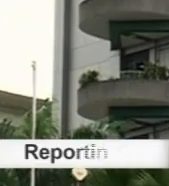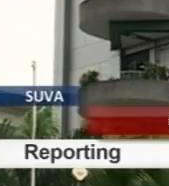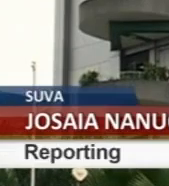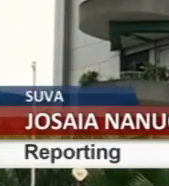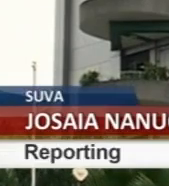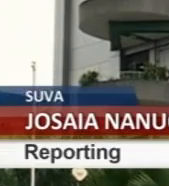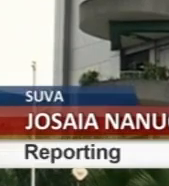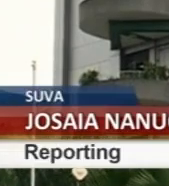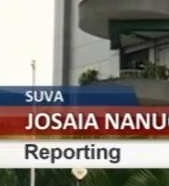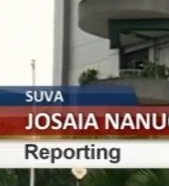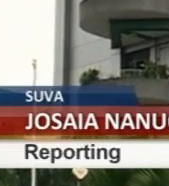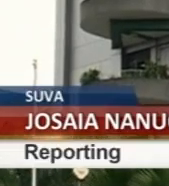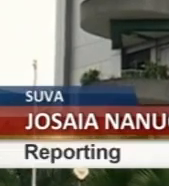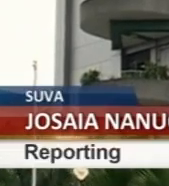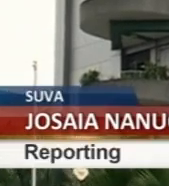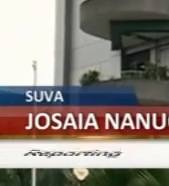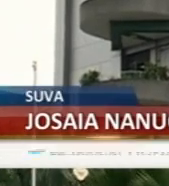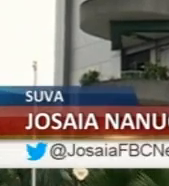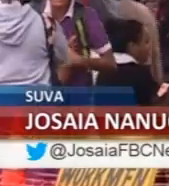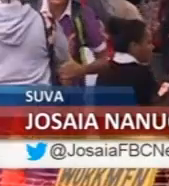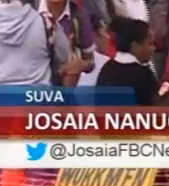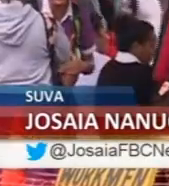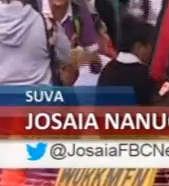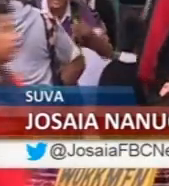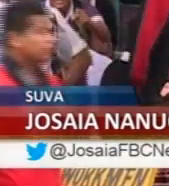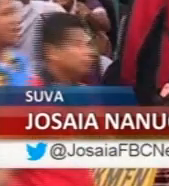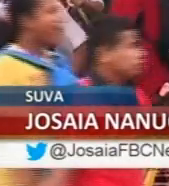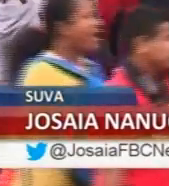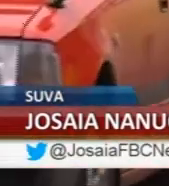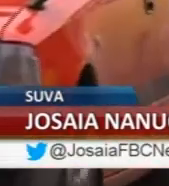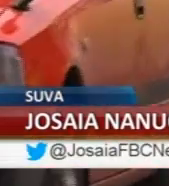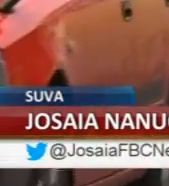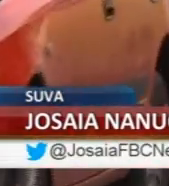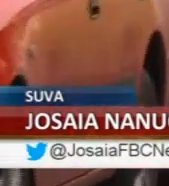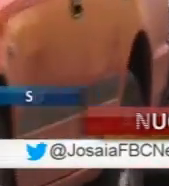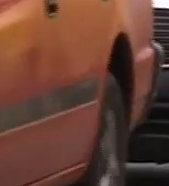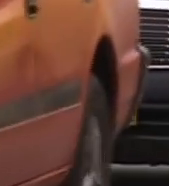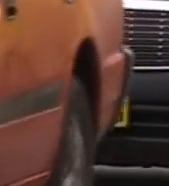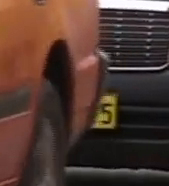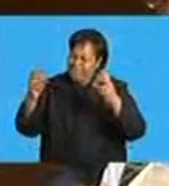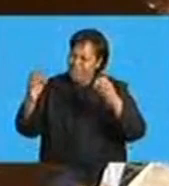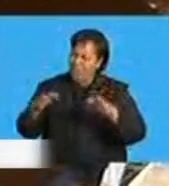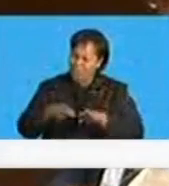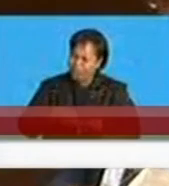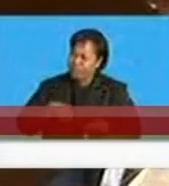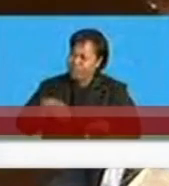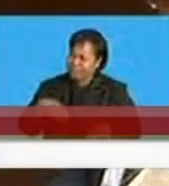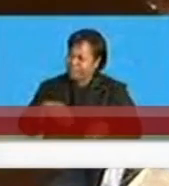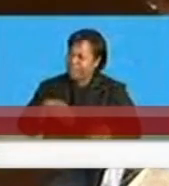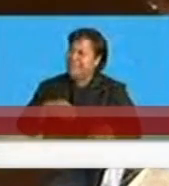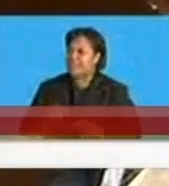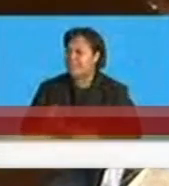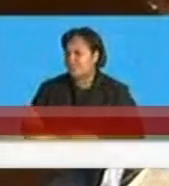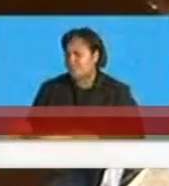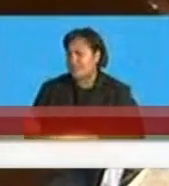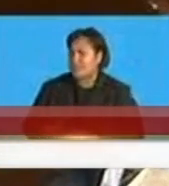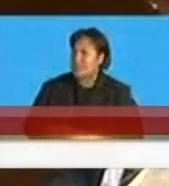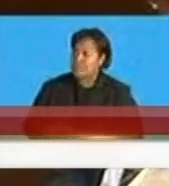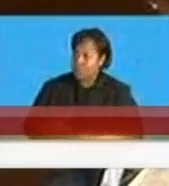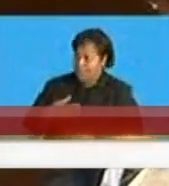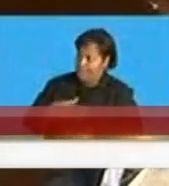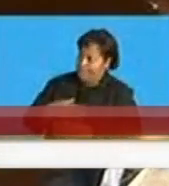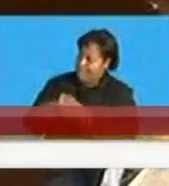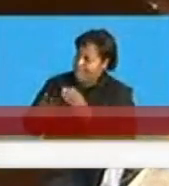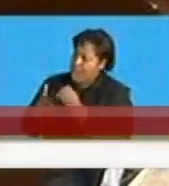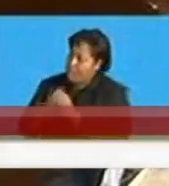The newly appointed special administrator teams will meet with ratepayers on a regular basis. So my question is, what is the level